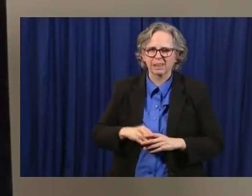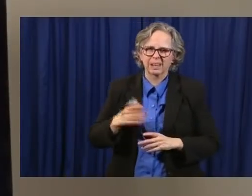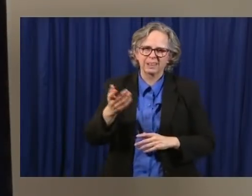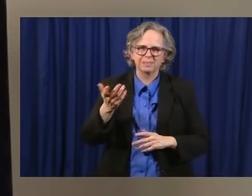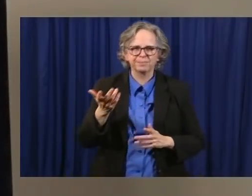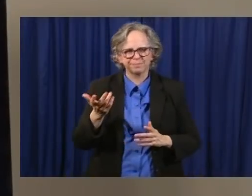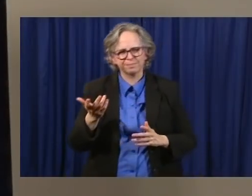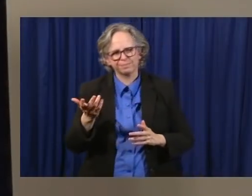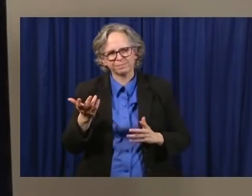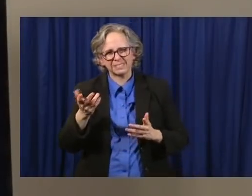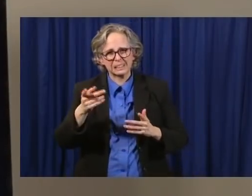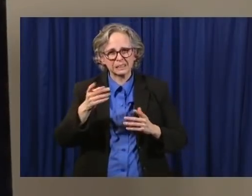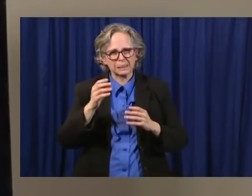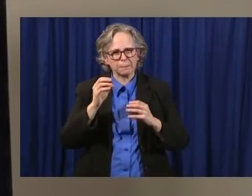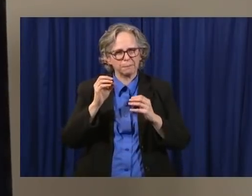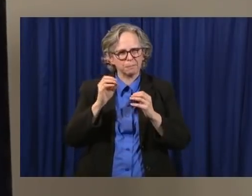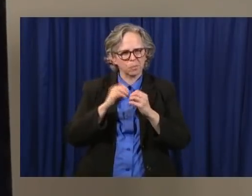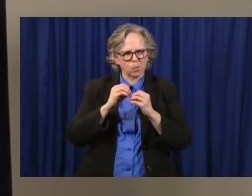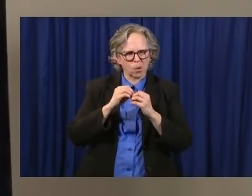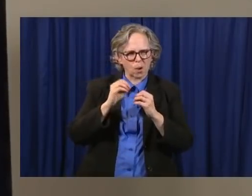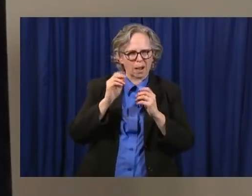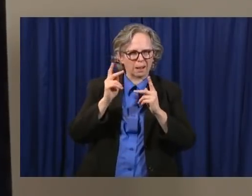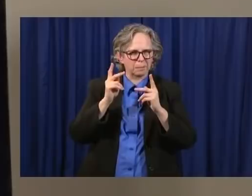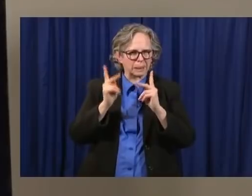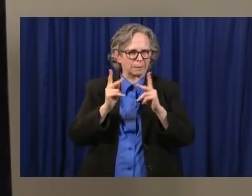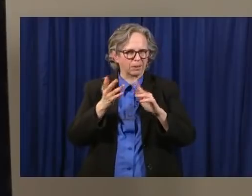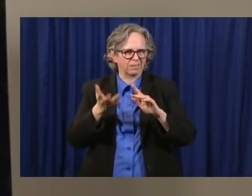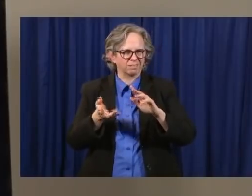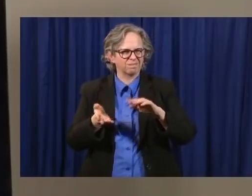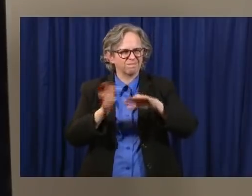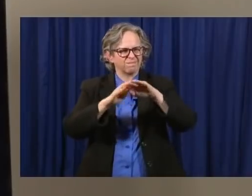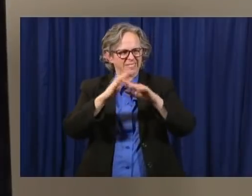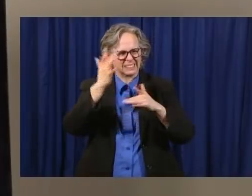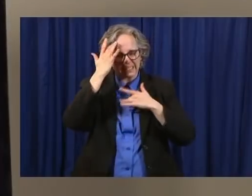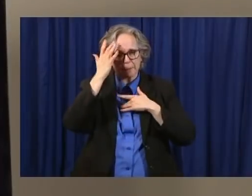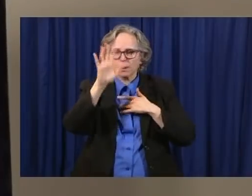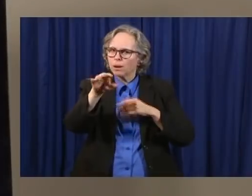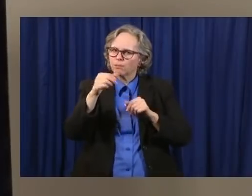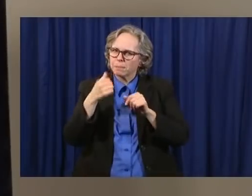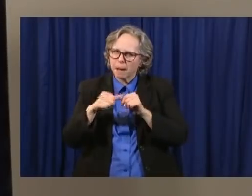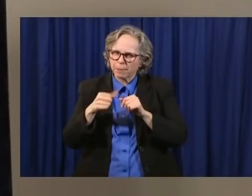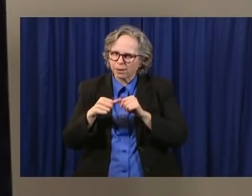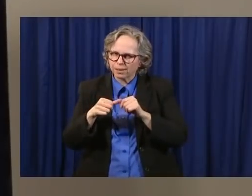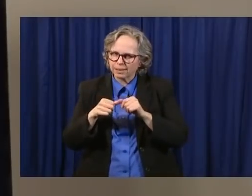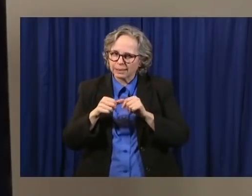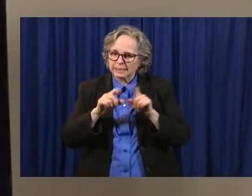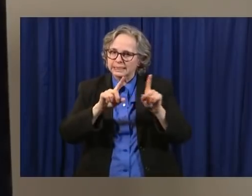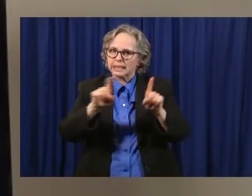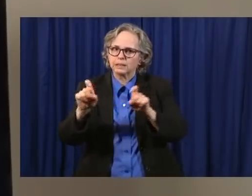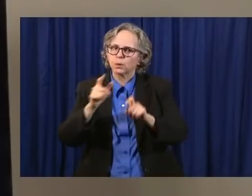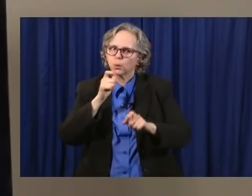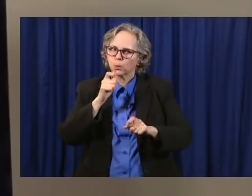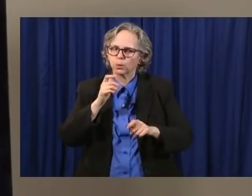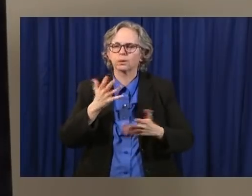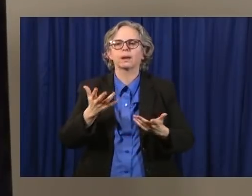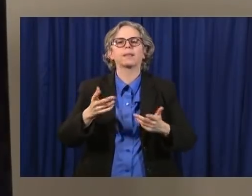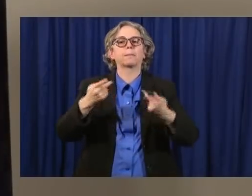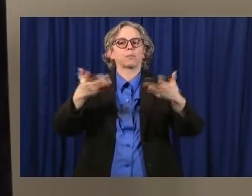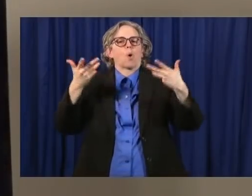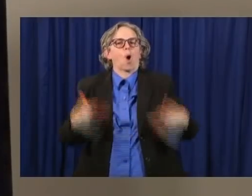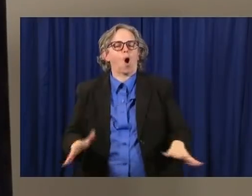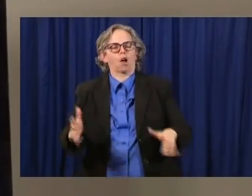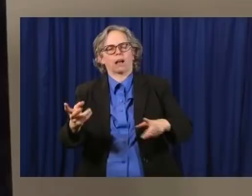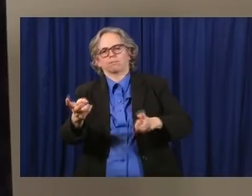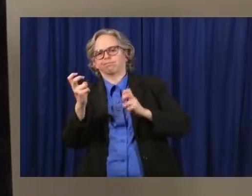sick patients. Again, it's our sicker patients who are being tested or in high-risk situations. It's skewing slightly more male at